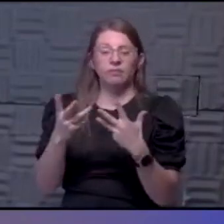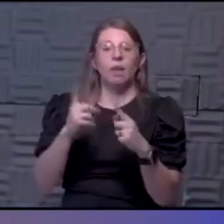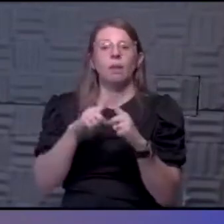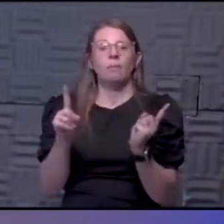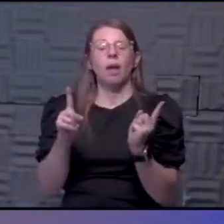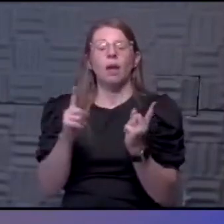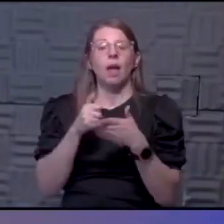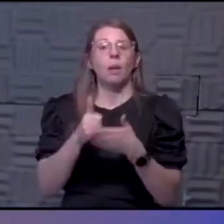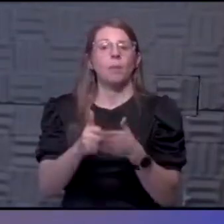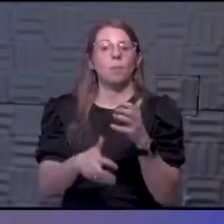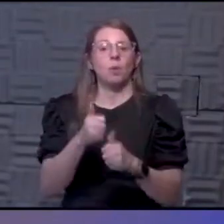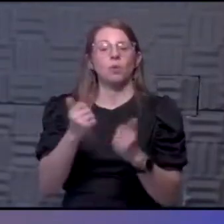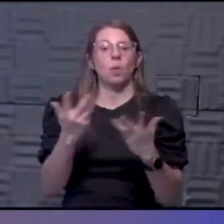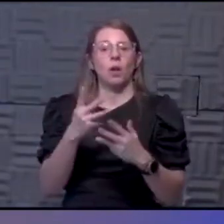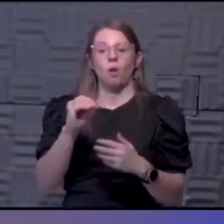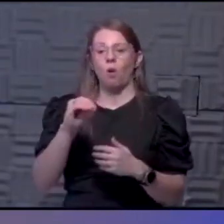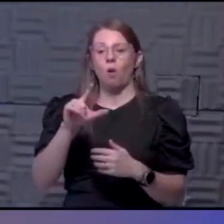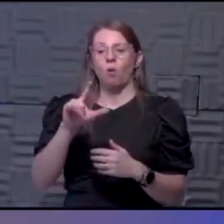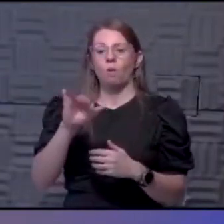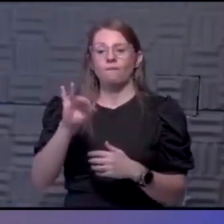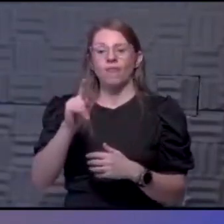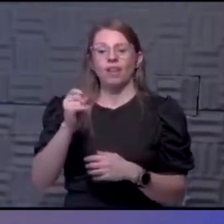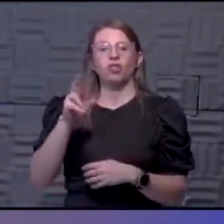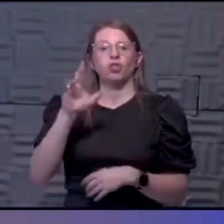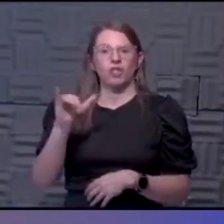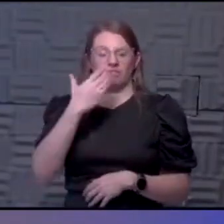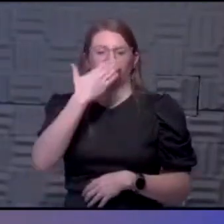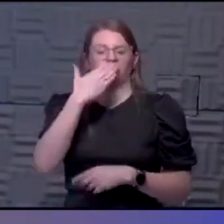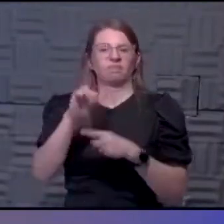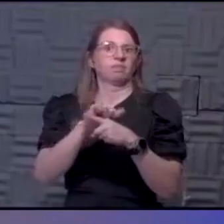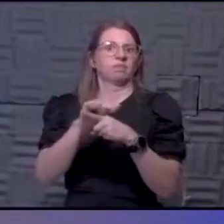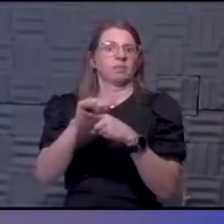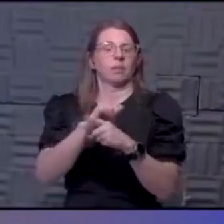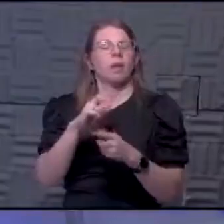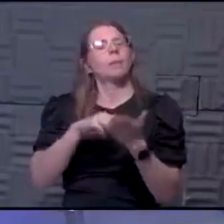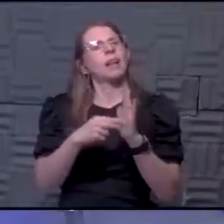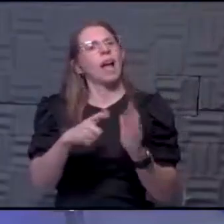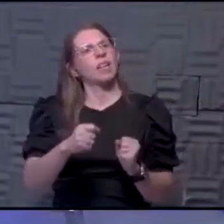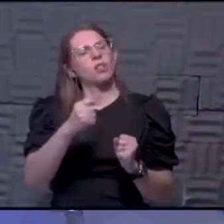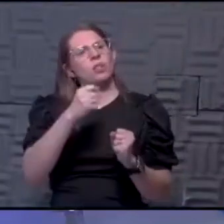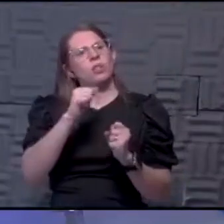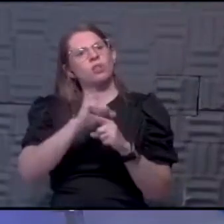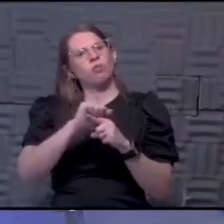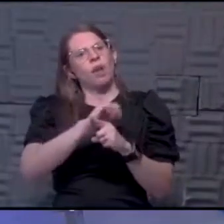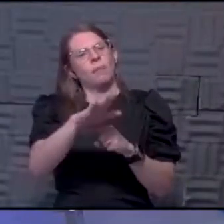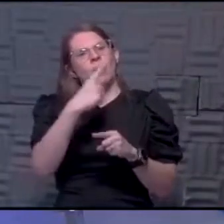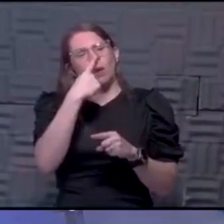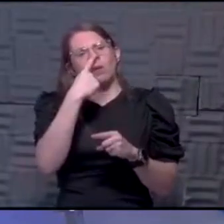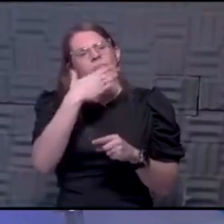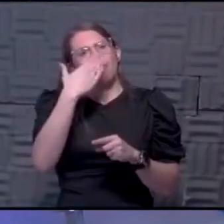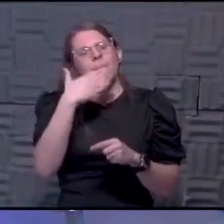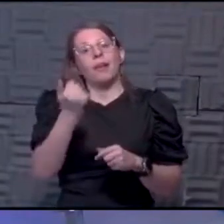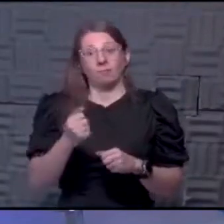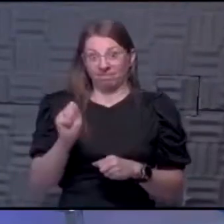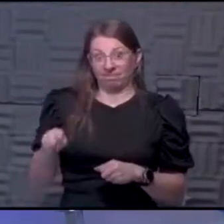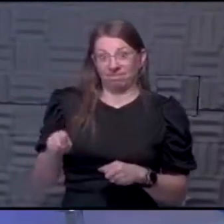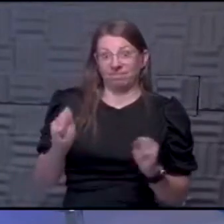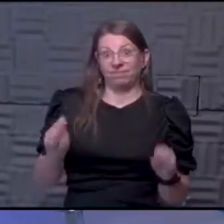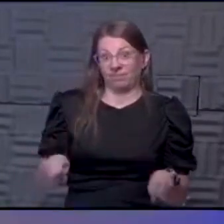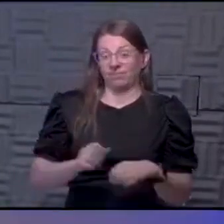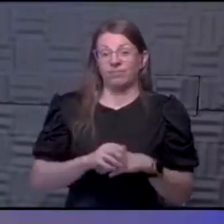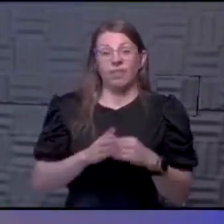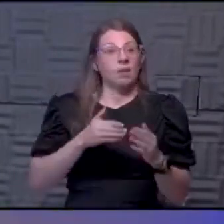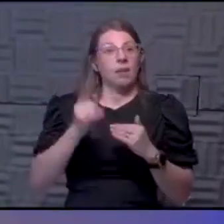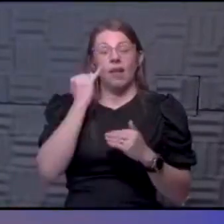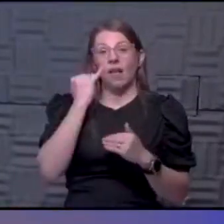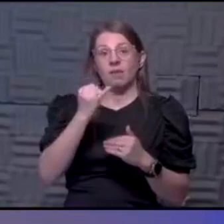the most helpful is olfactory training. Almost thinking about So it. I can train my nose to smell better? You can train your nose to smell better, even if you don't